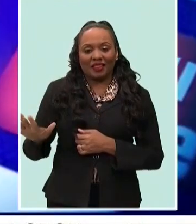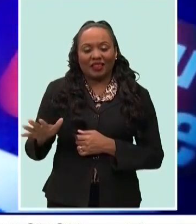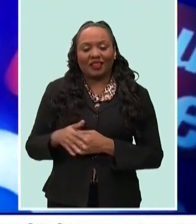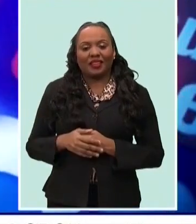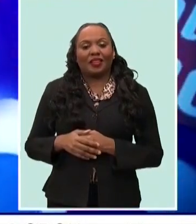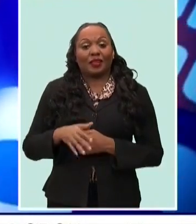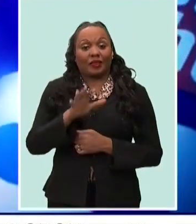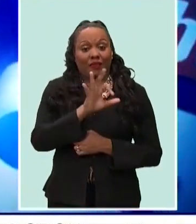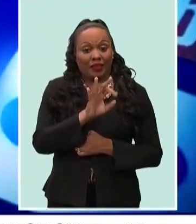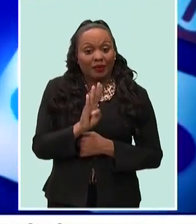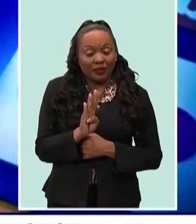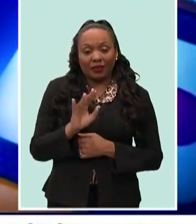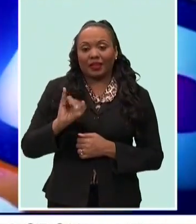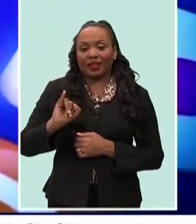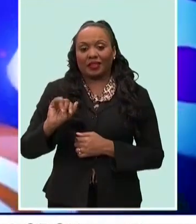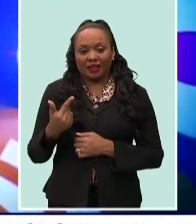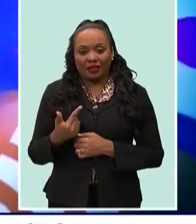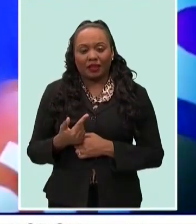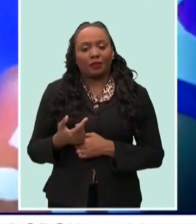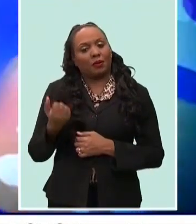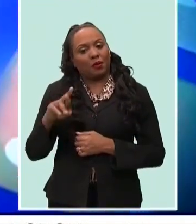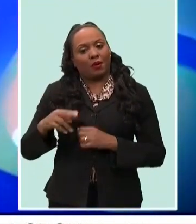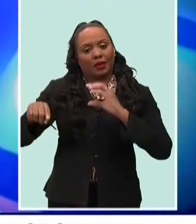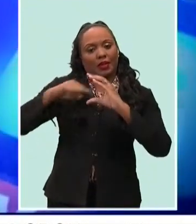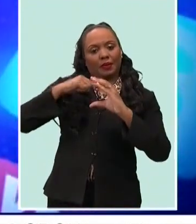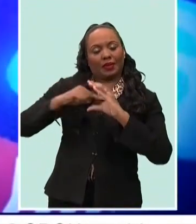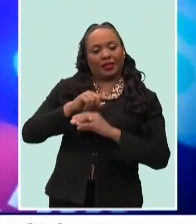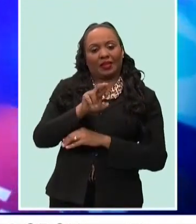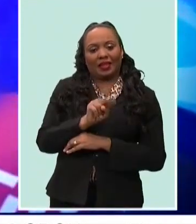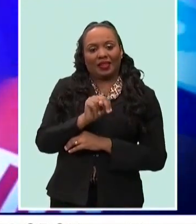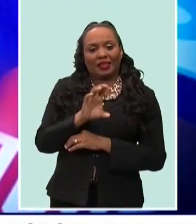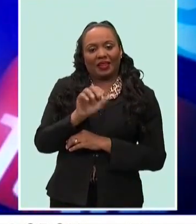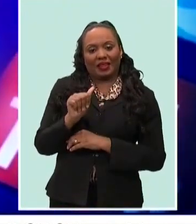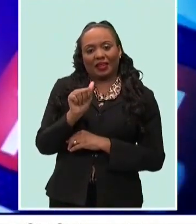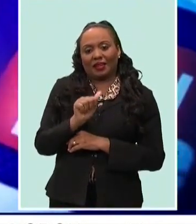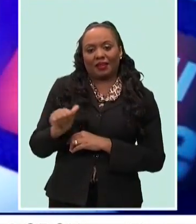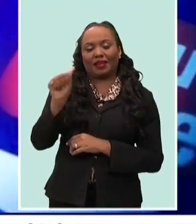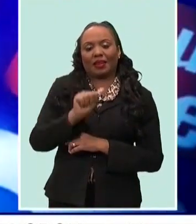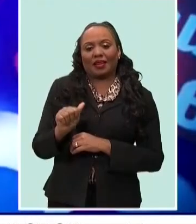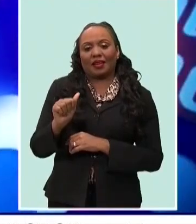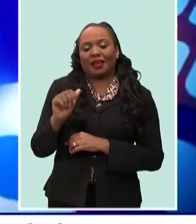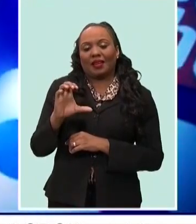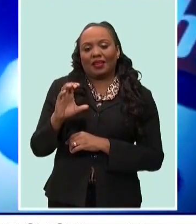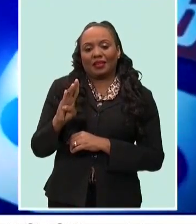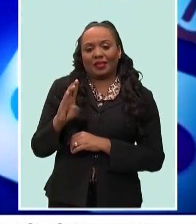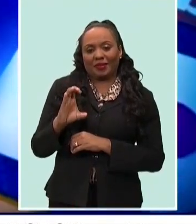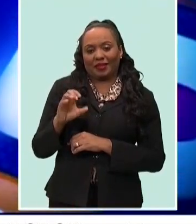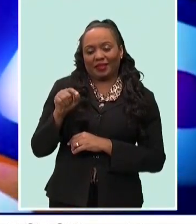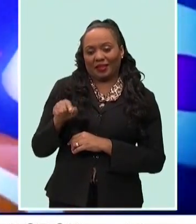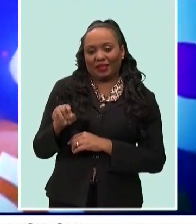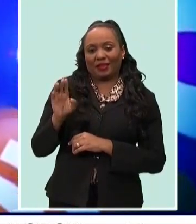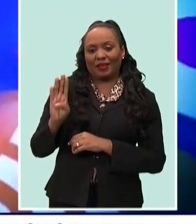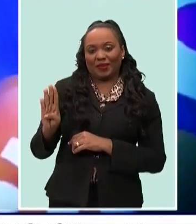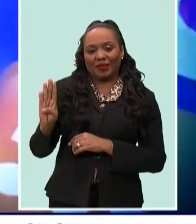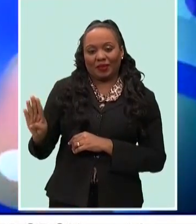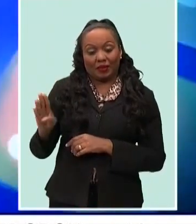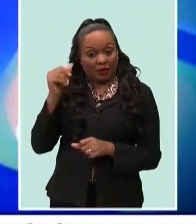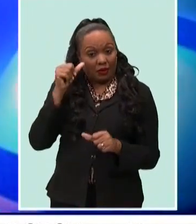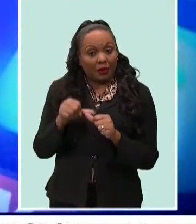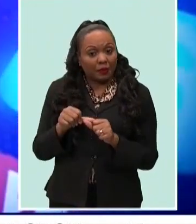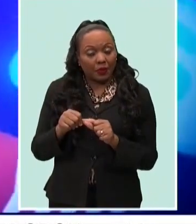233-7555, as well as our Facebook and Instagram pages. You can also send them to our email at